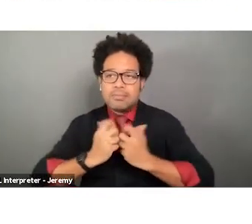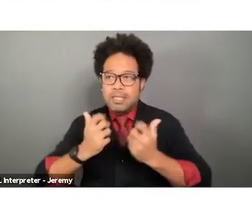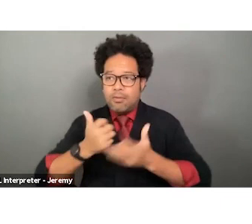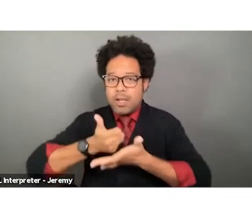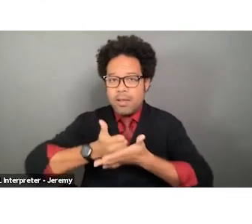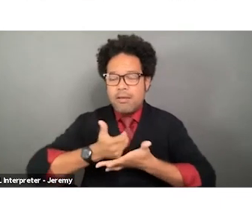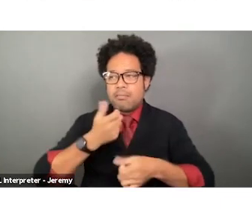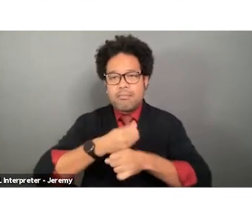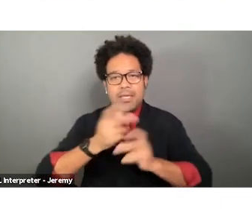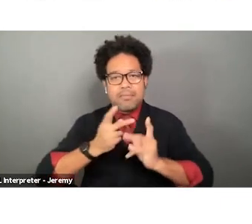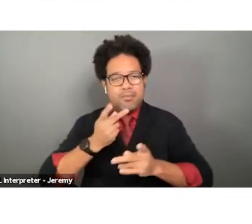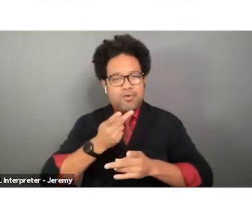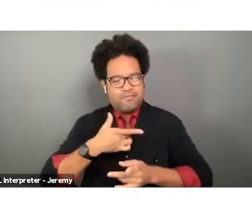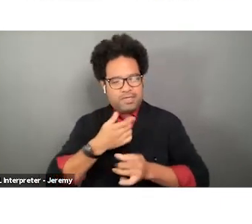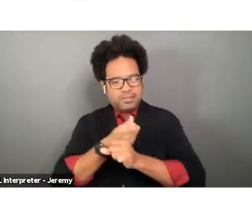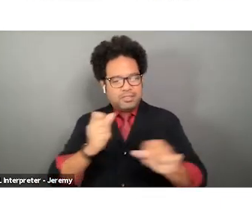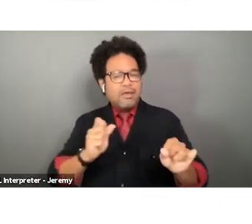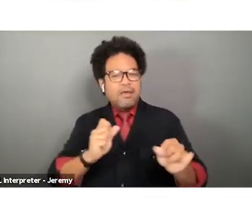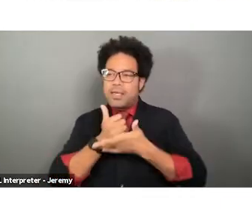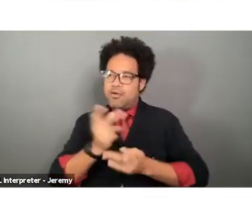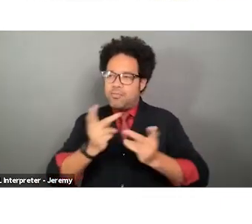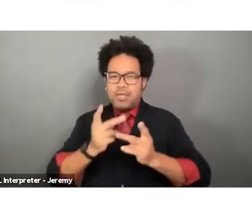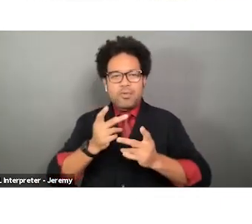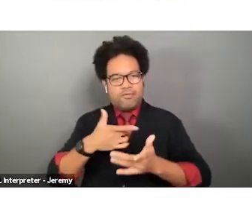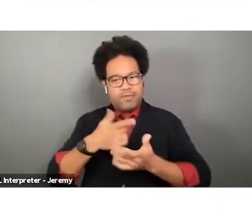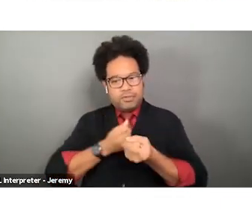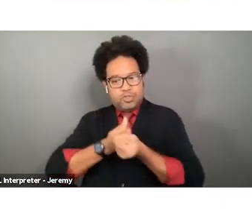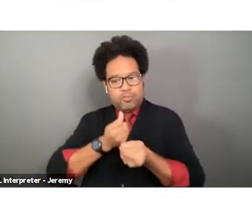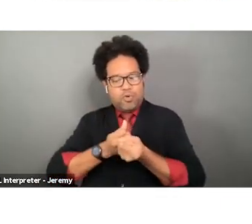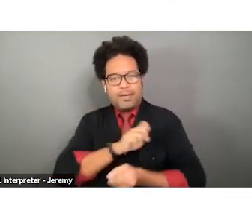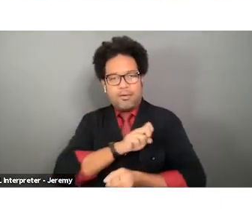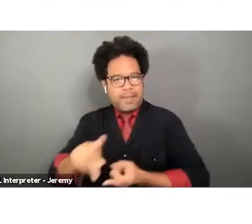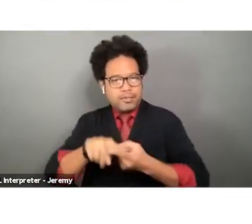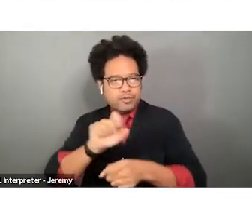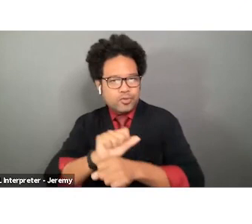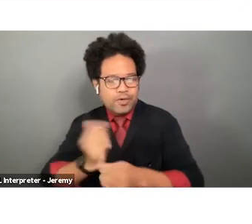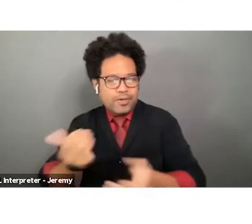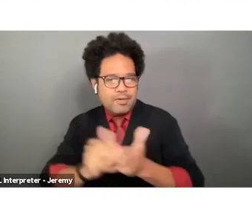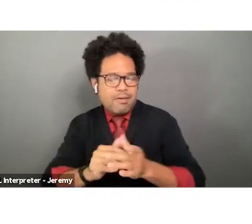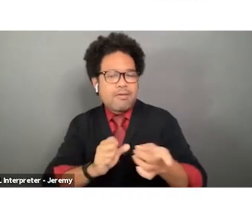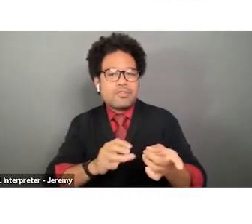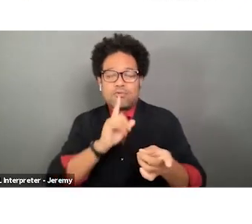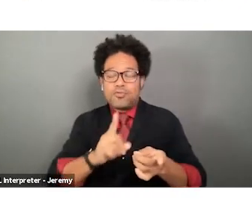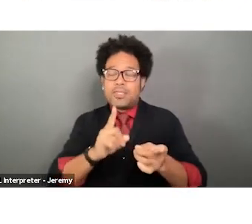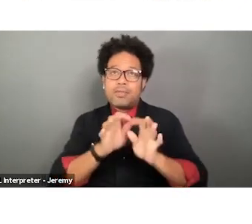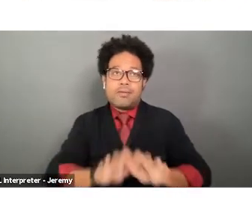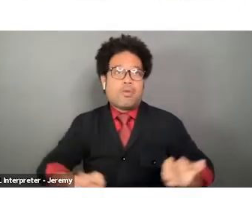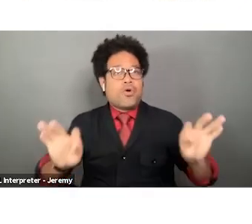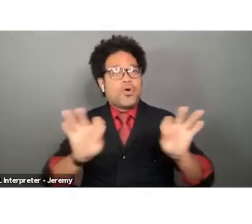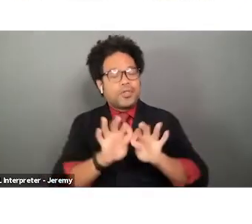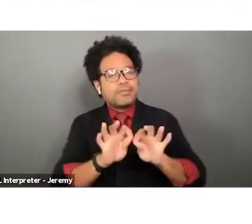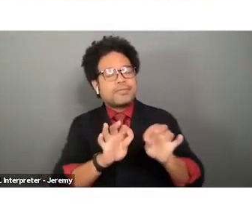feel safe. They want to help people feel reinforced so they can go back into the work. These people are extremely important.